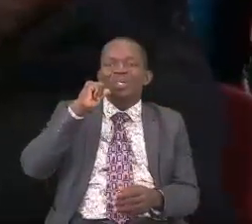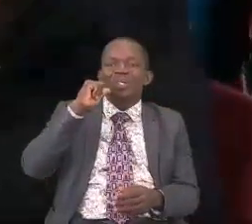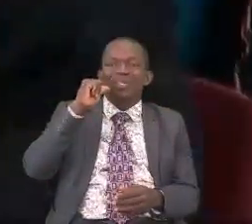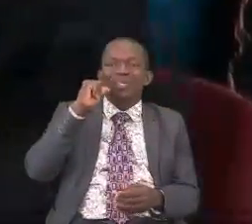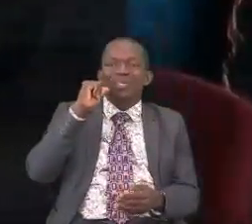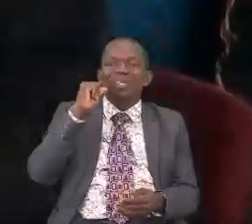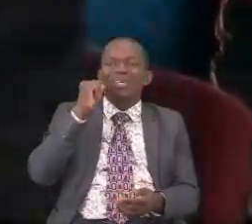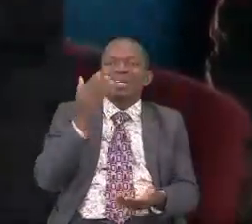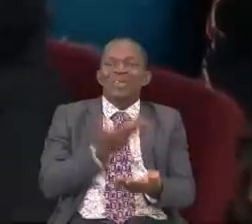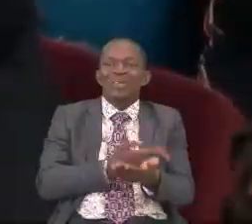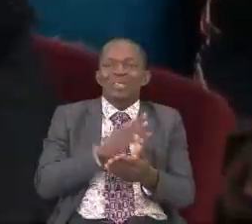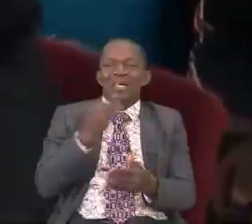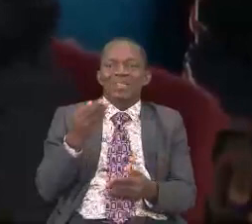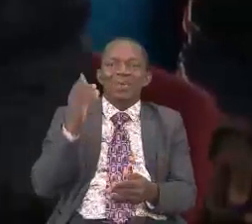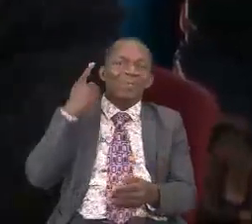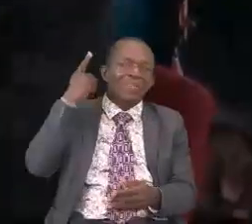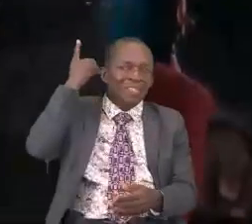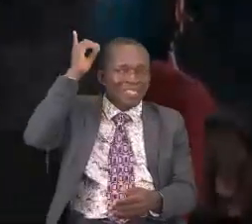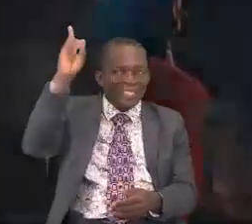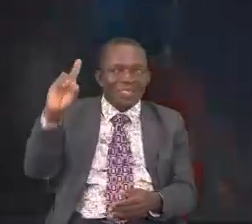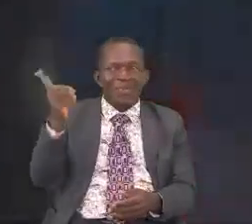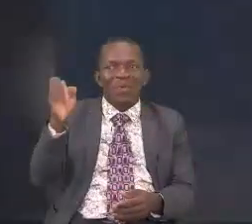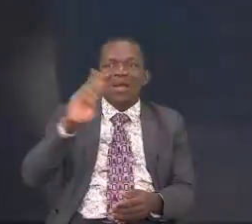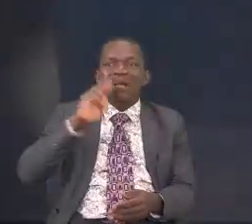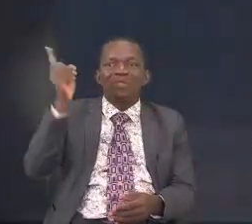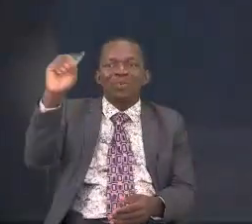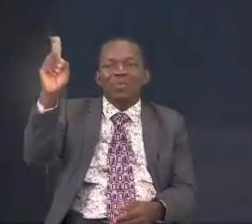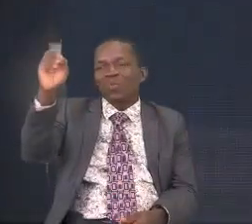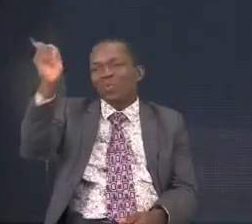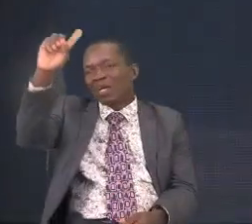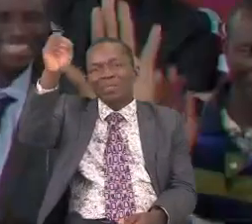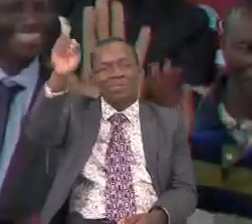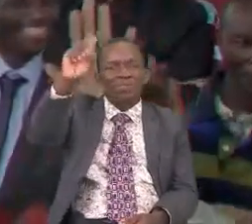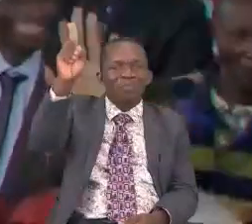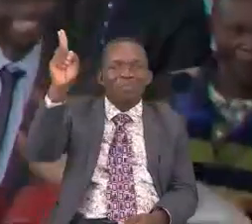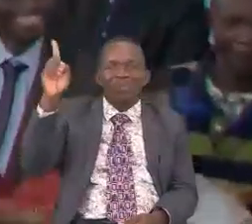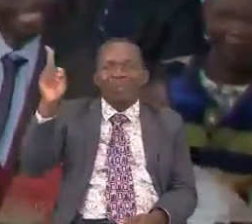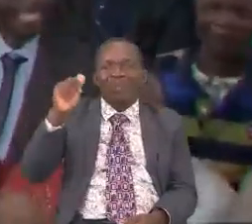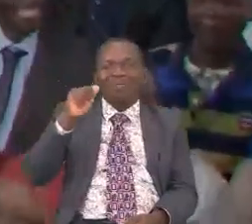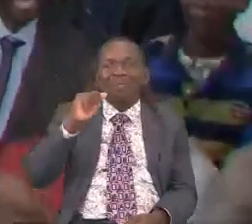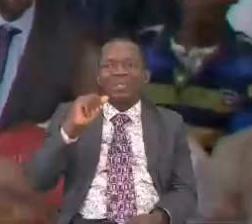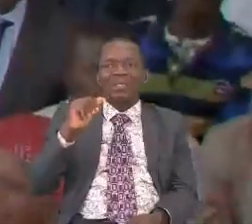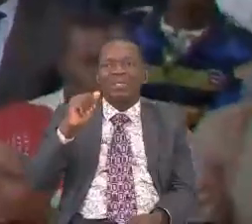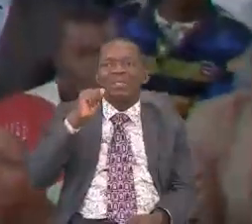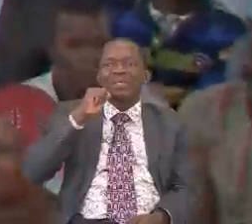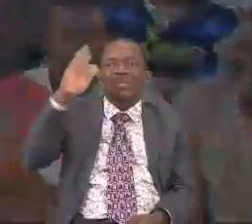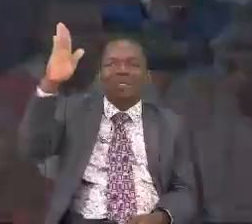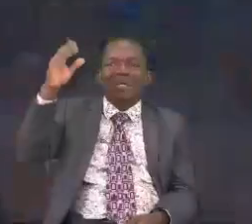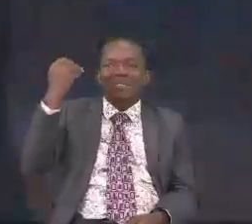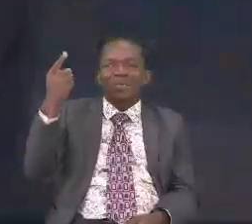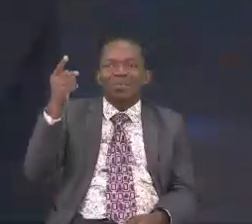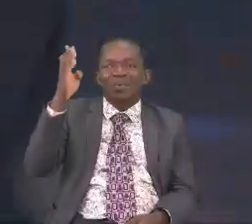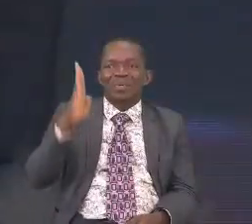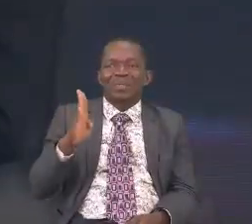just only daughters daughters of Destiny where are you she was a daughter of Destiny God bless you